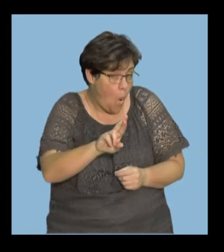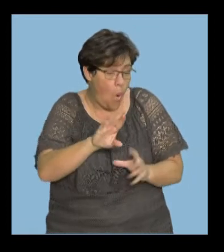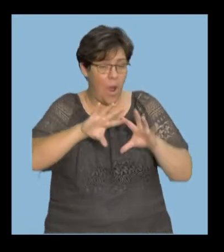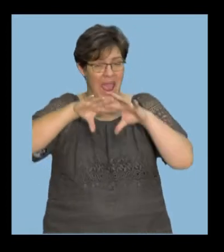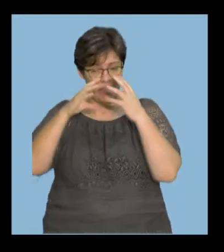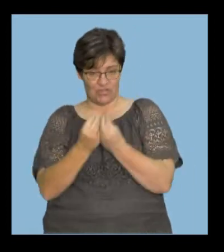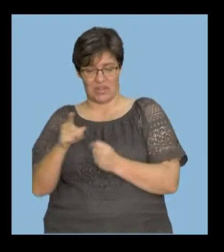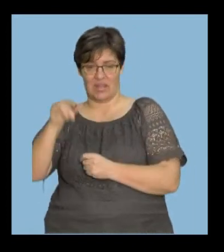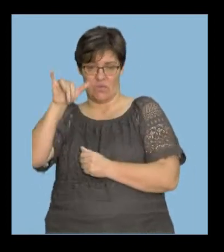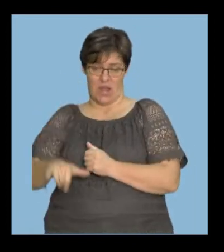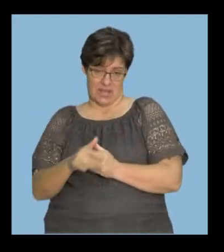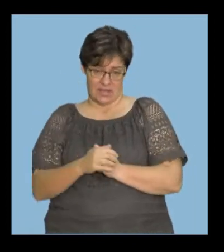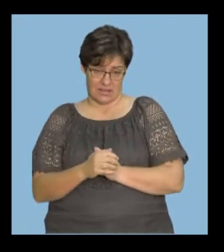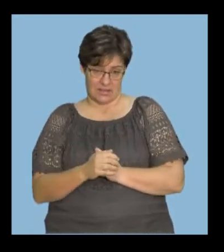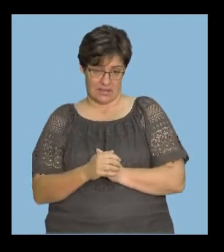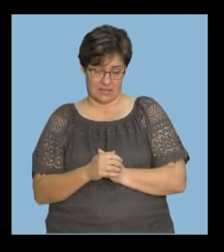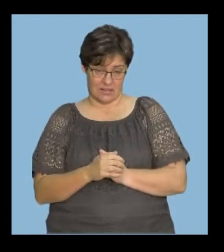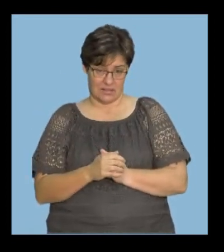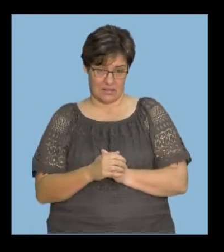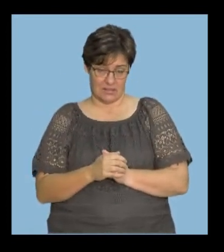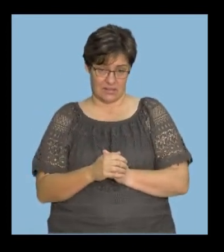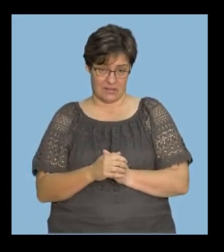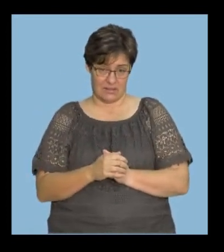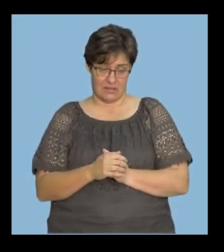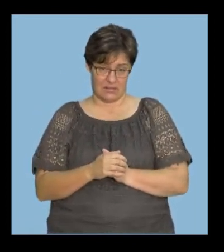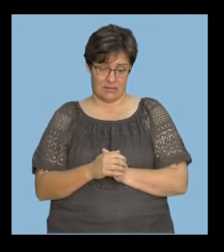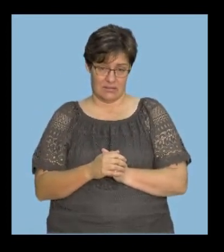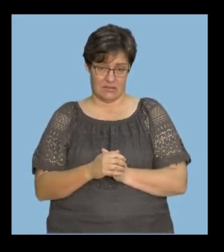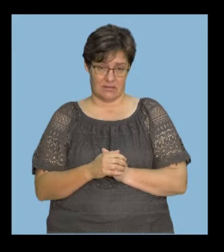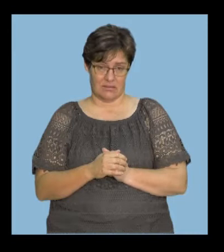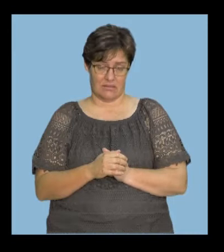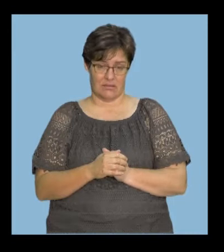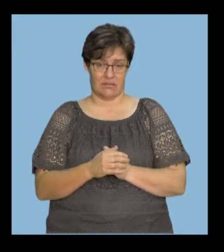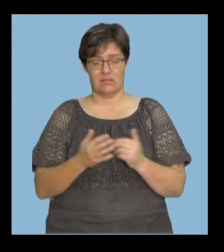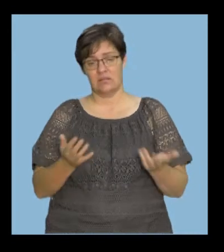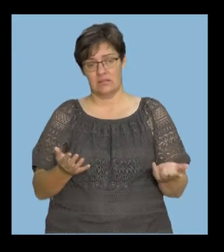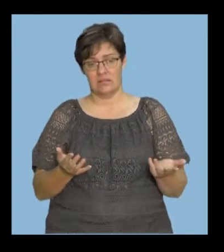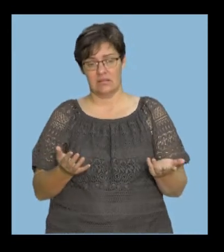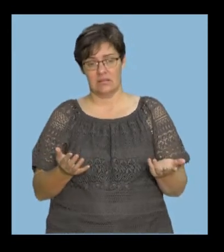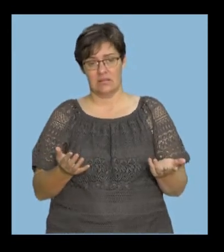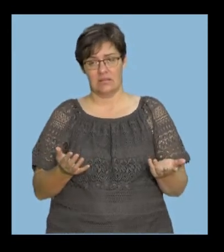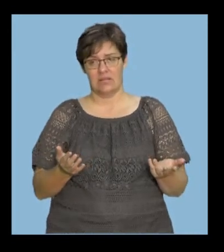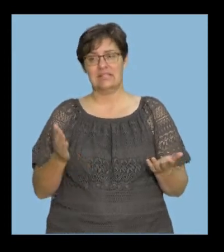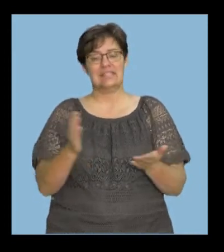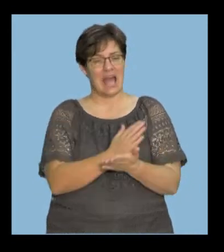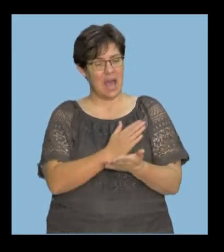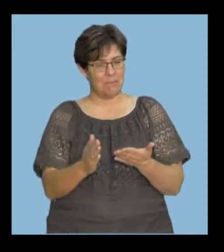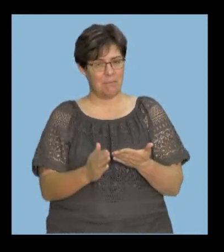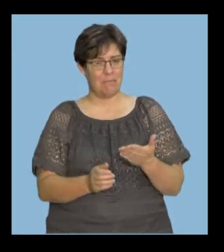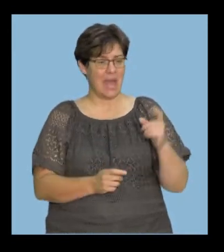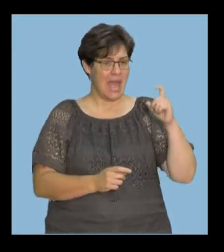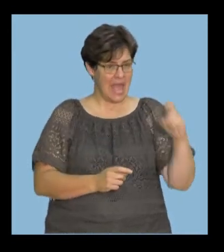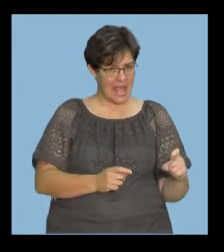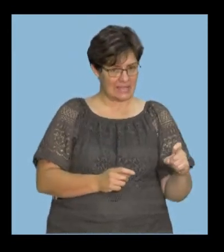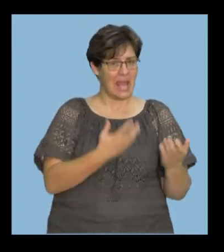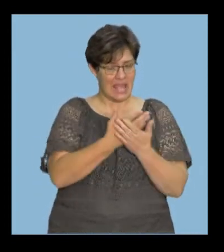got at least all the elements of X. It can also have the elements of Y, but some of the elements of X